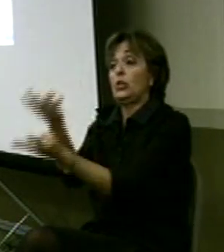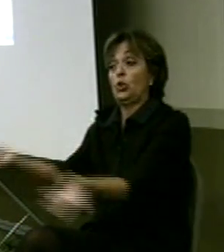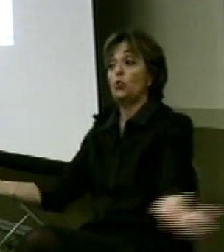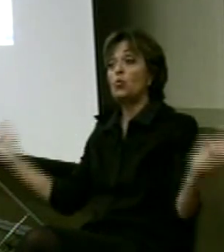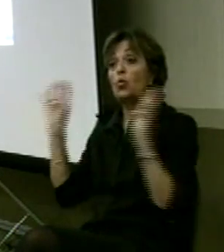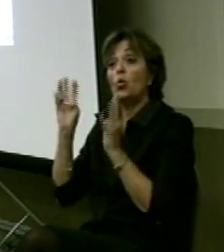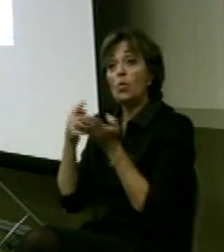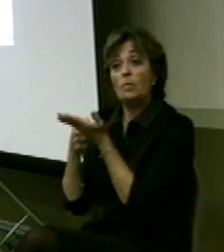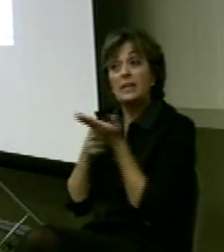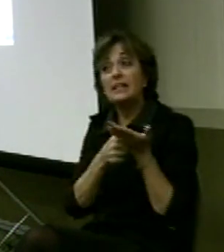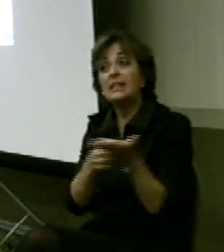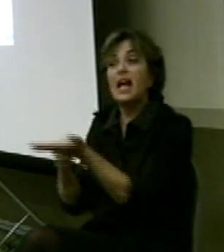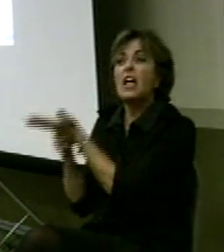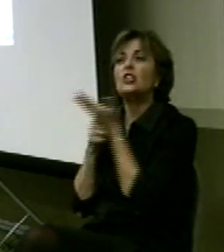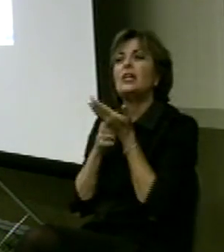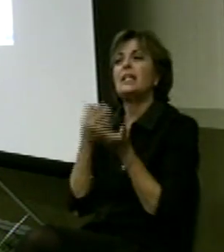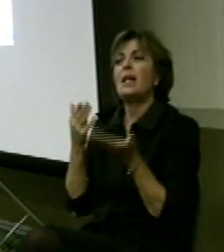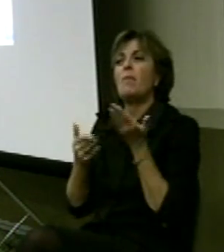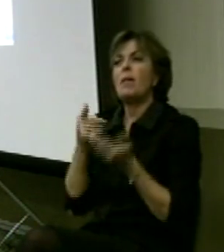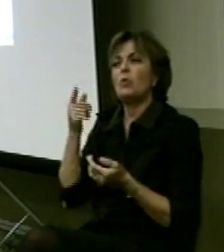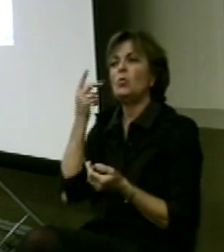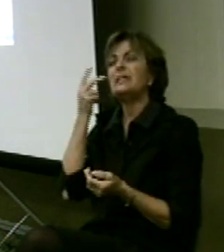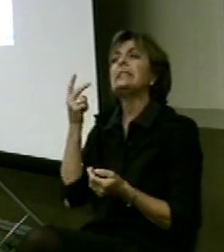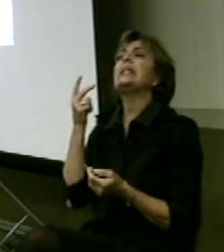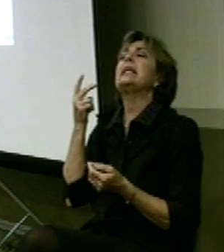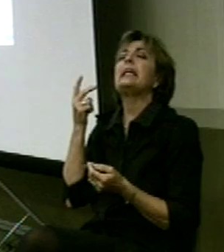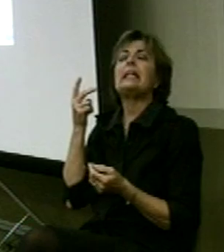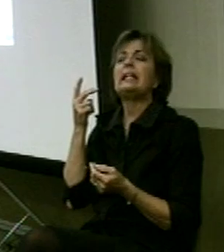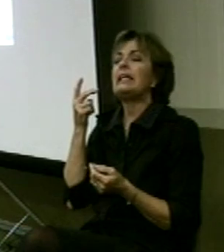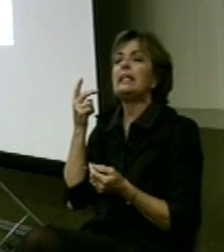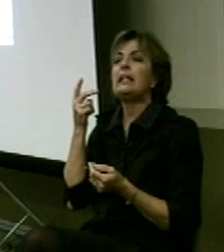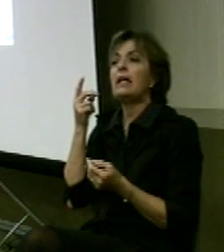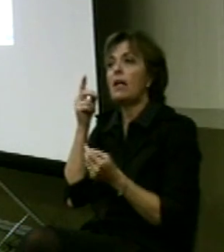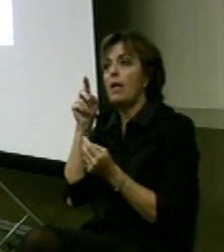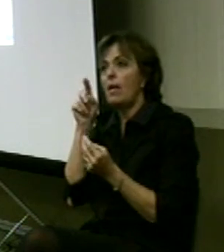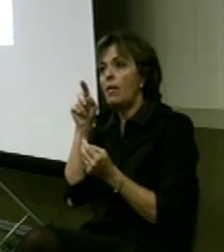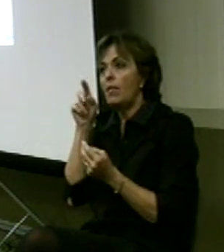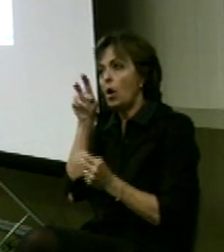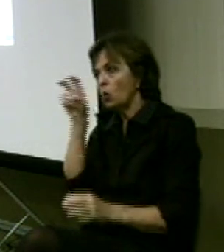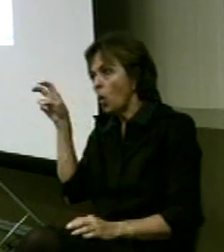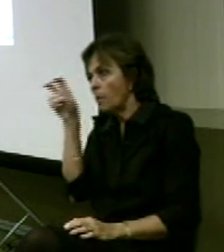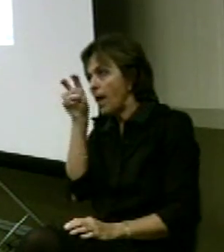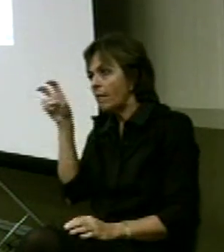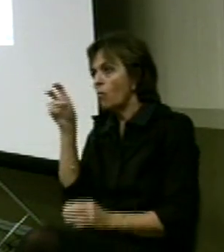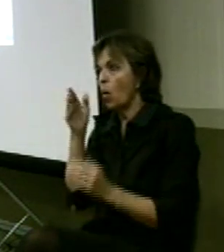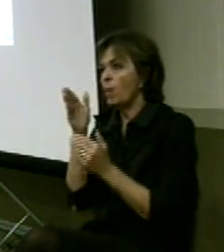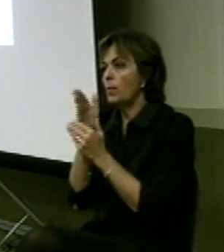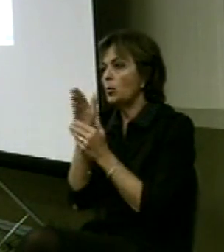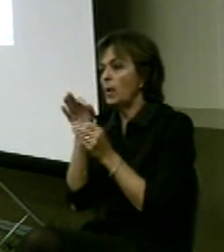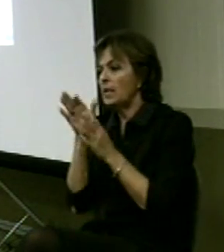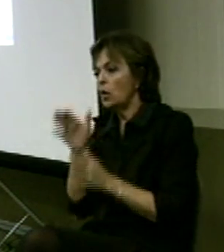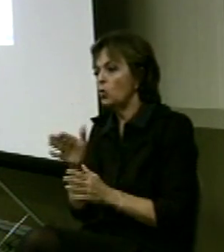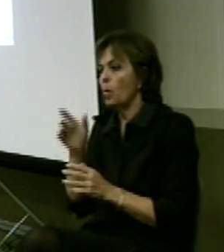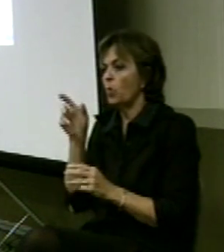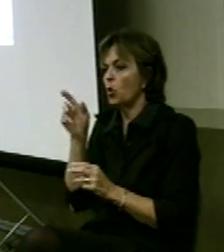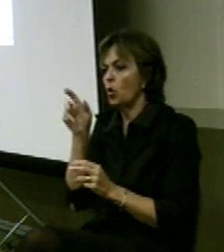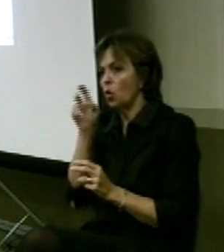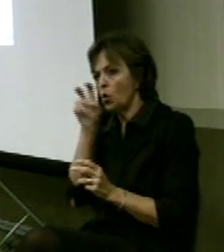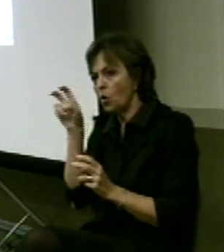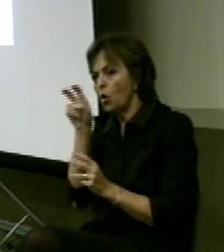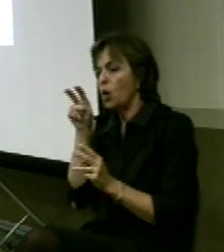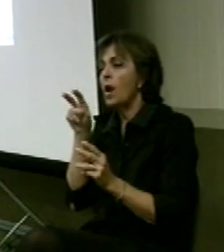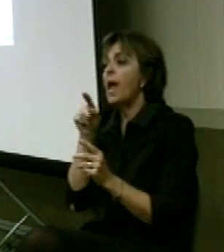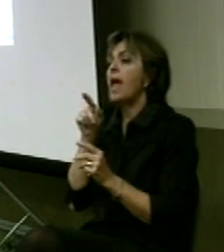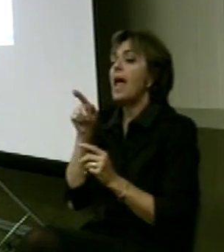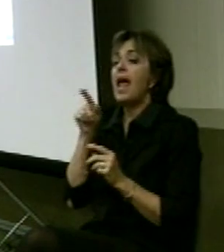if it's a group discussion, then maybe you're seeing that they're going back and forth between the interpreter, and then you're looking the percentage